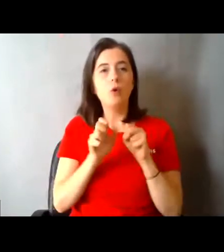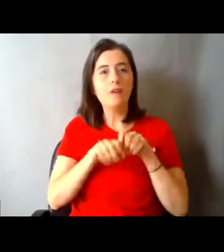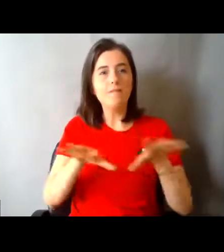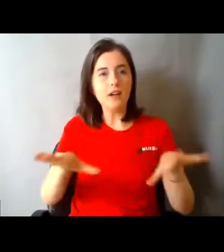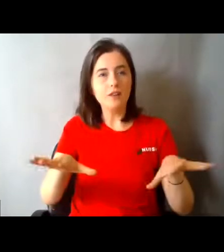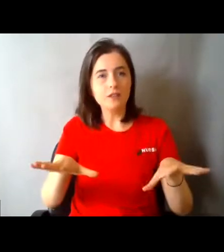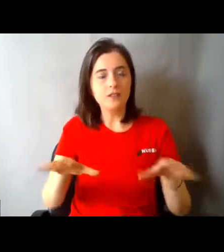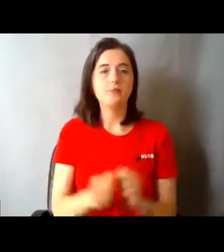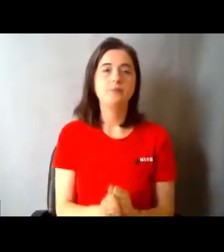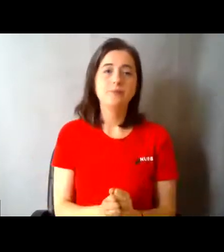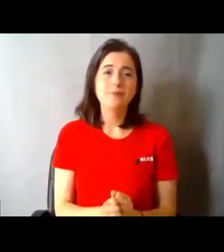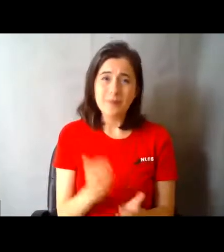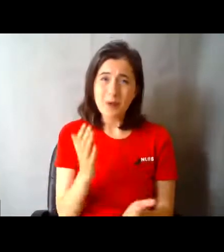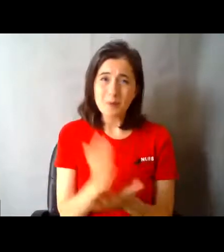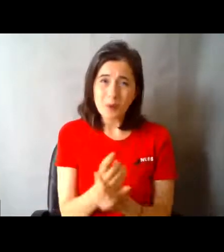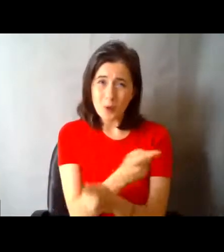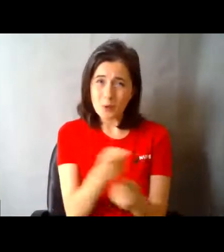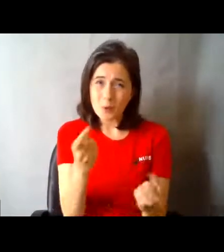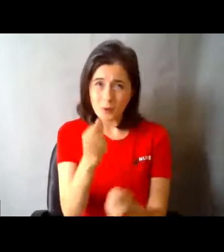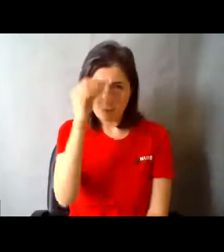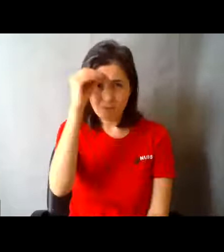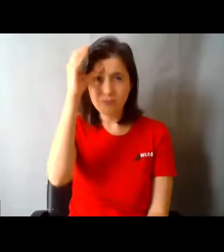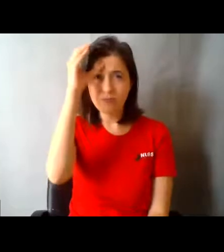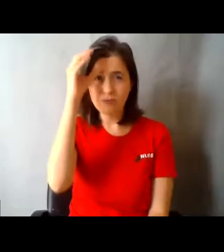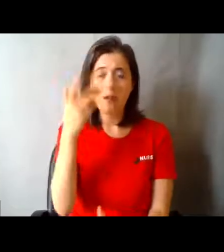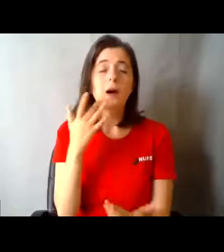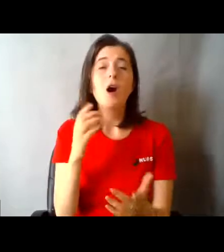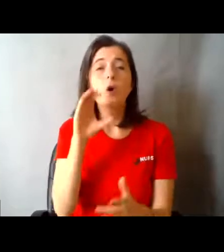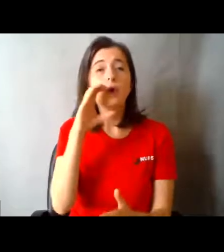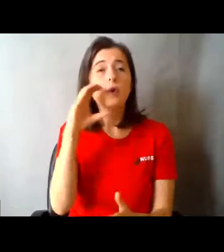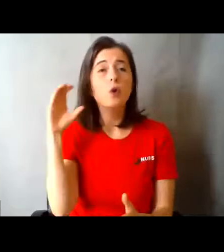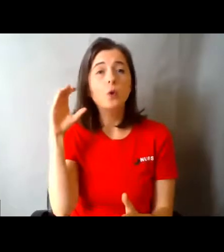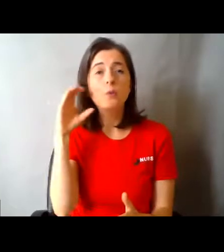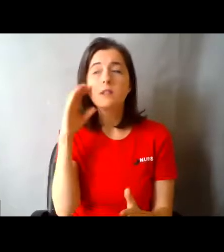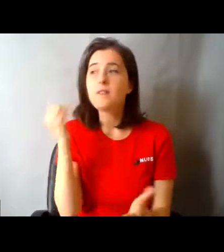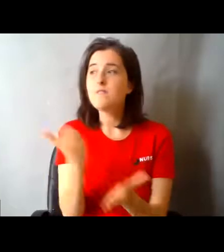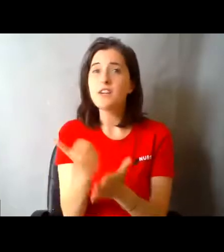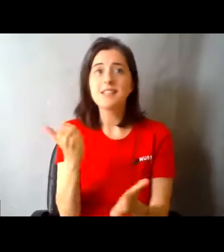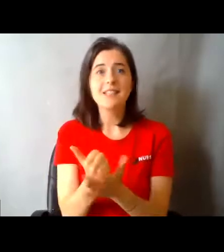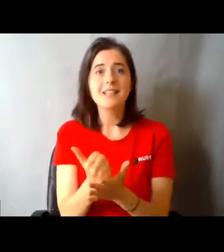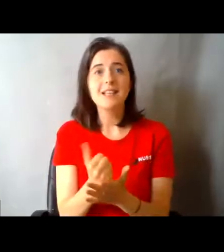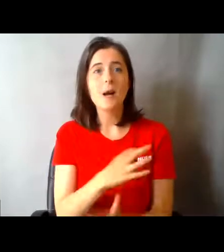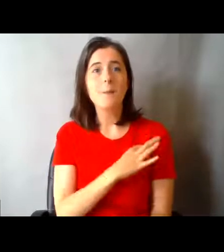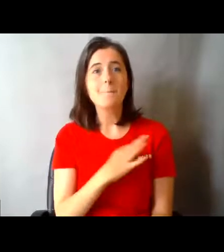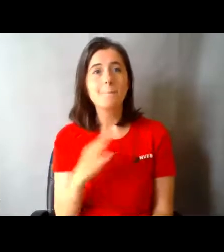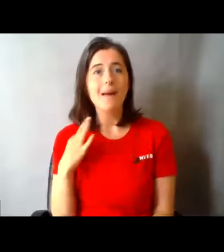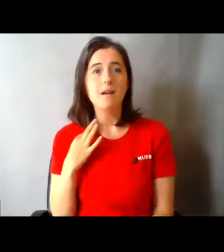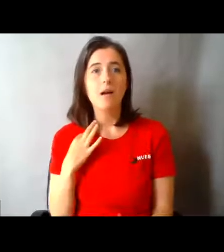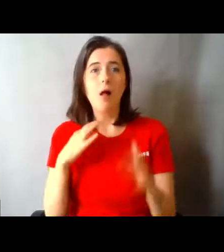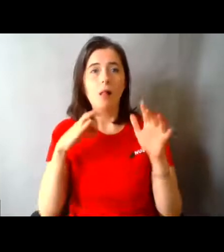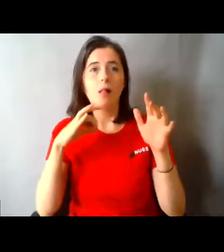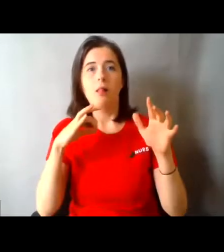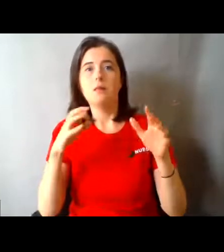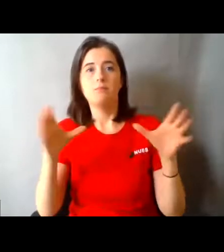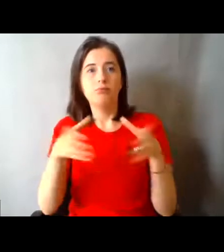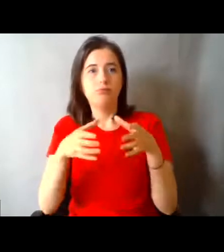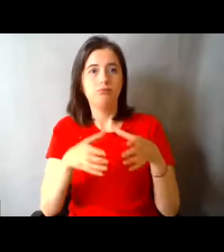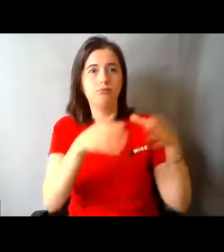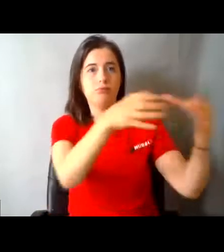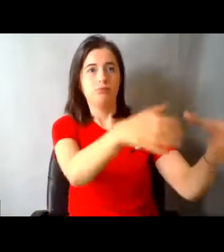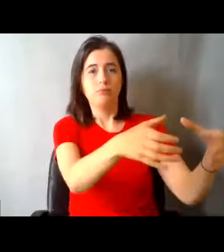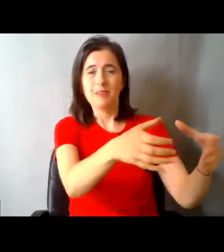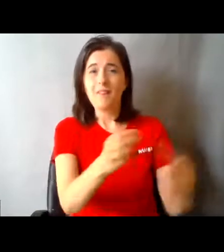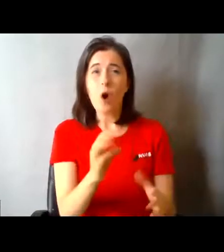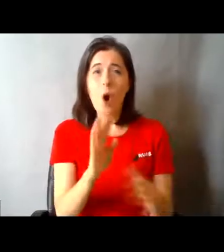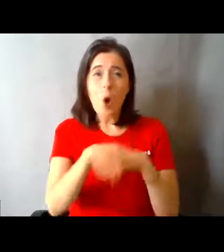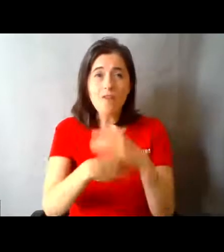international medical brigades. Amazingly, they've sent over 30 medical brigades to countries across the globe during the current